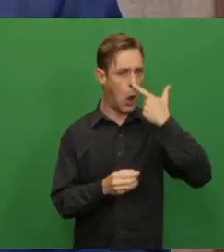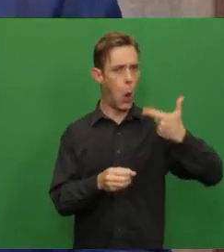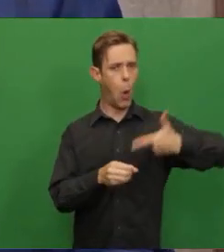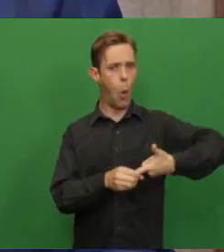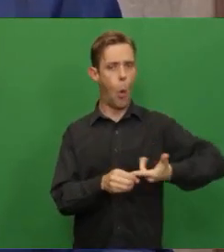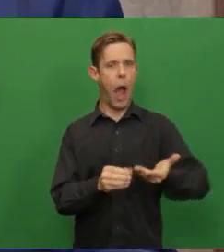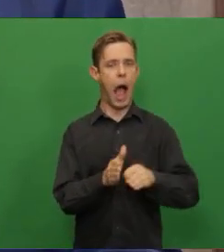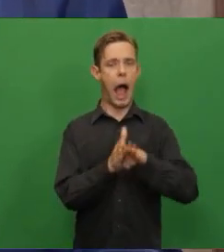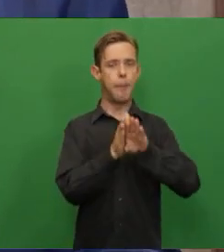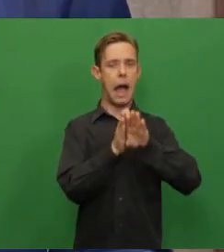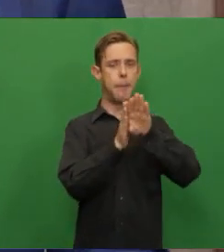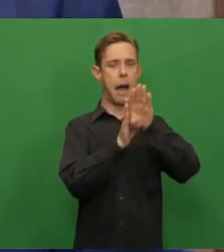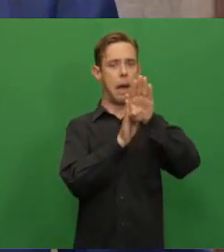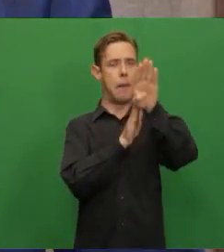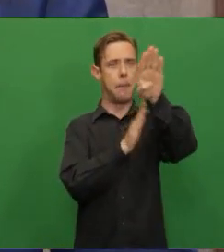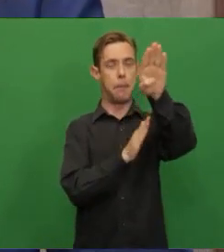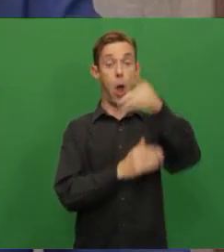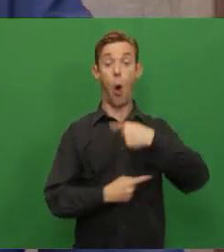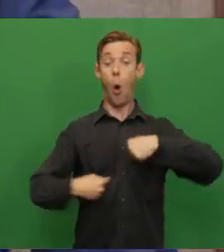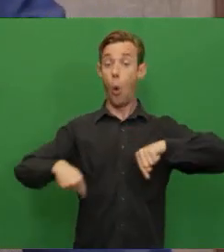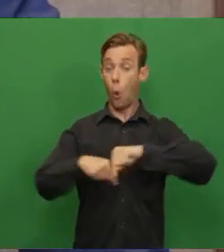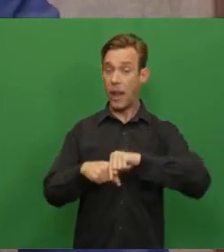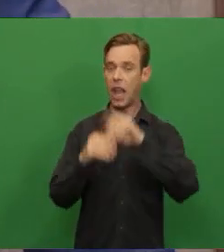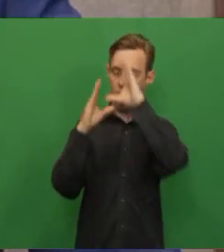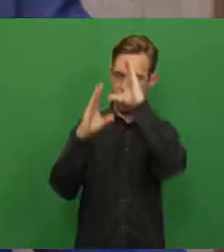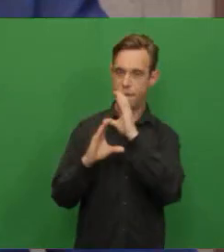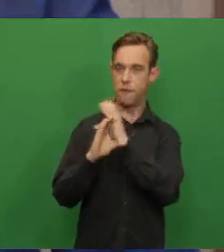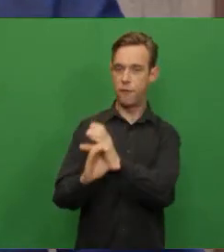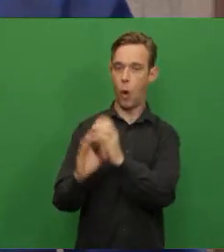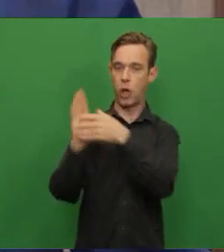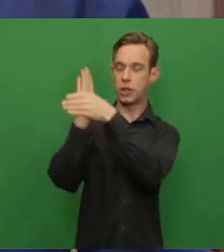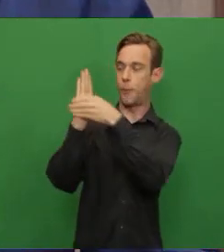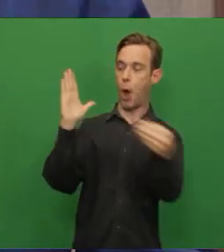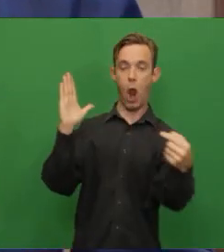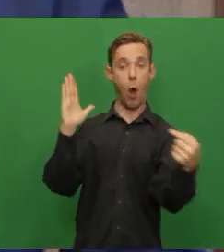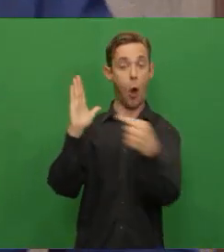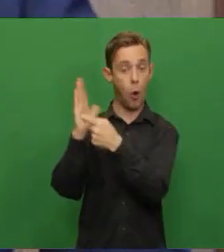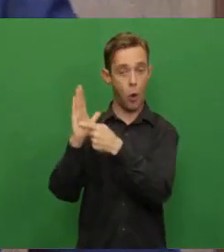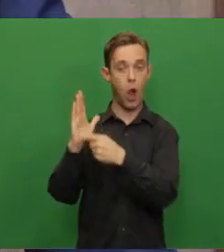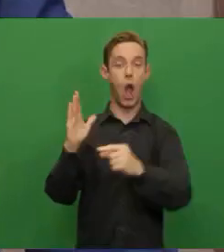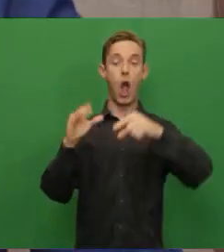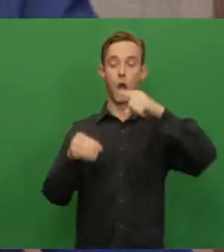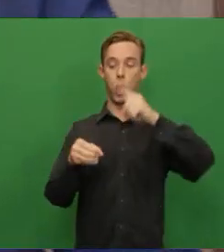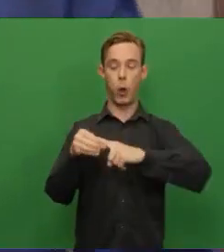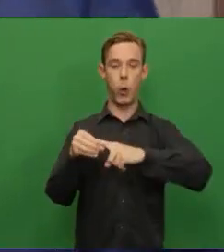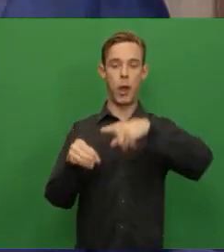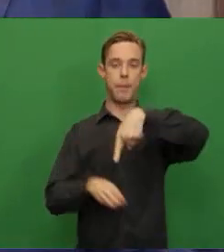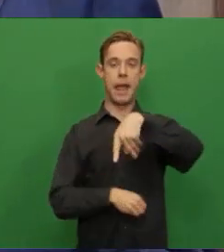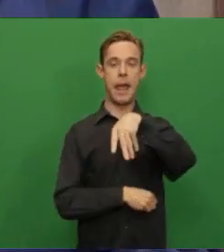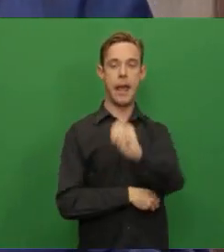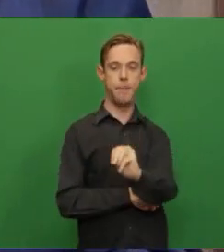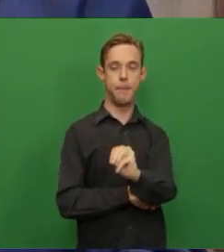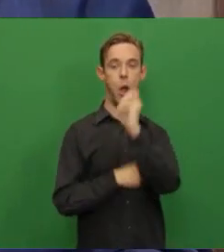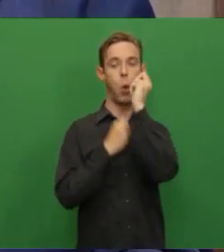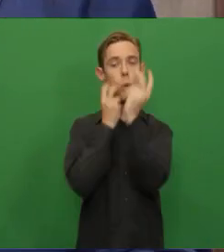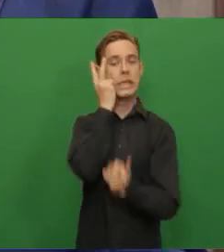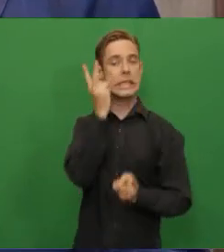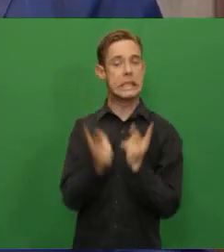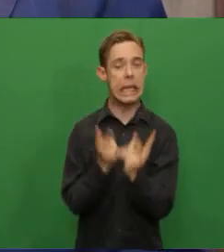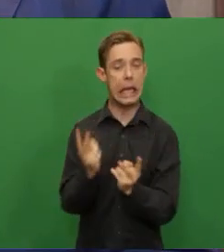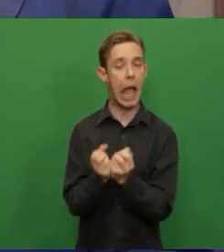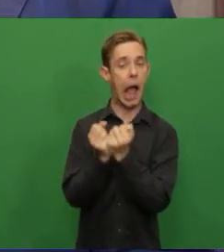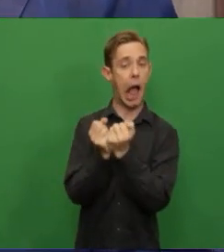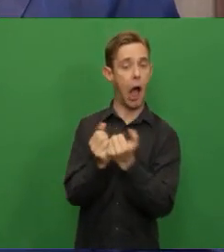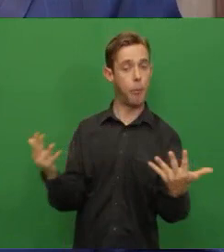the QPM were revised upwards by $3 per barrel to $73 for